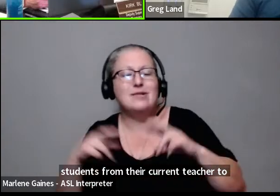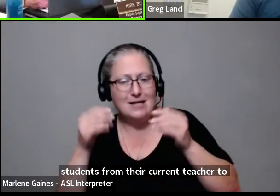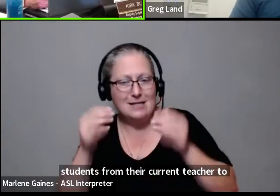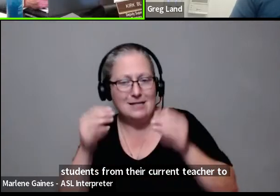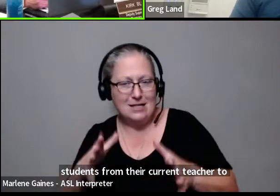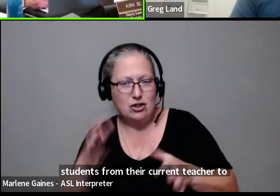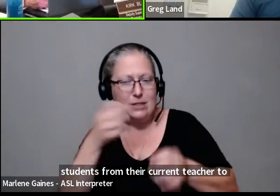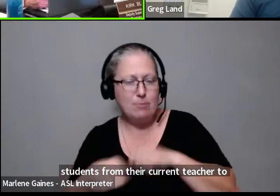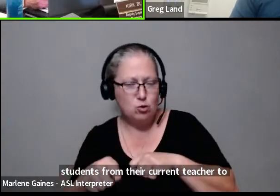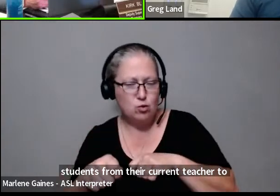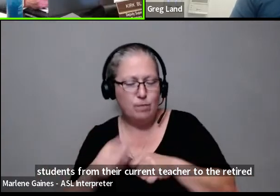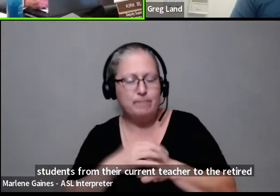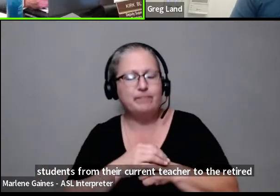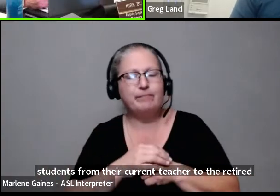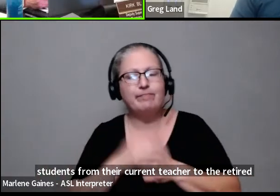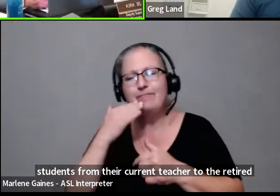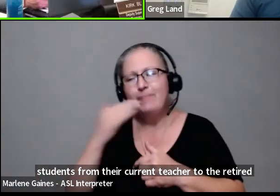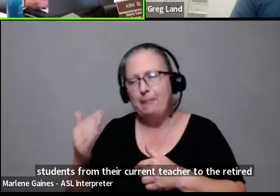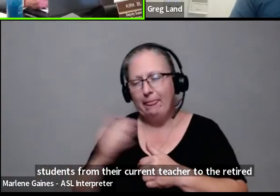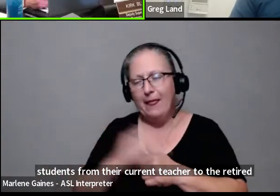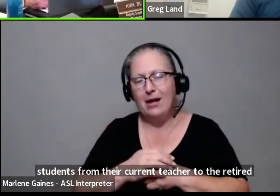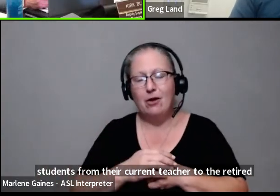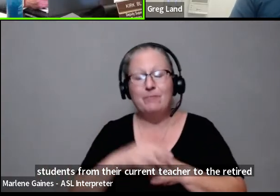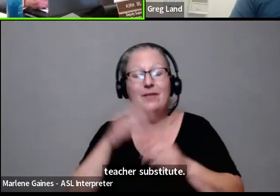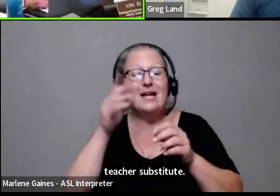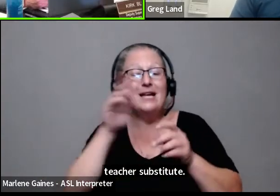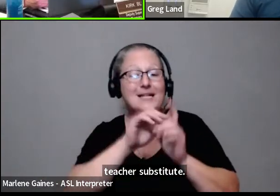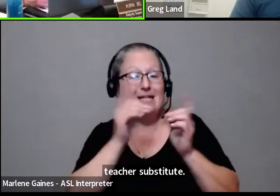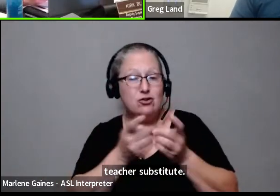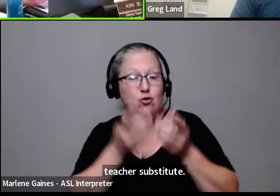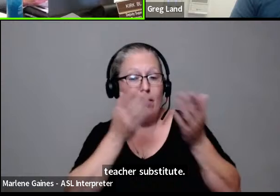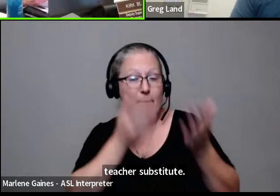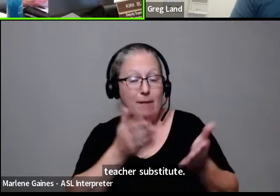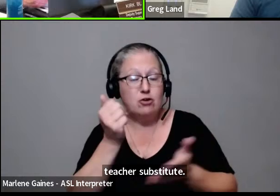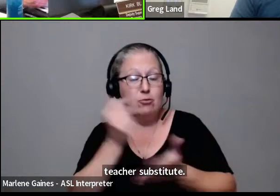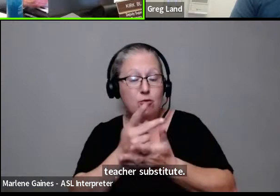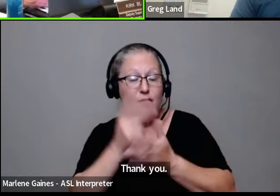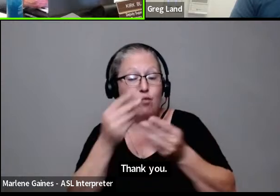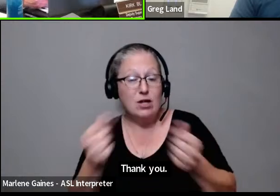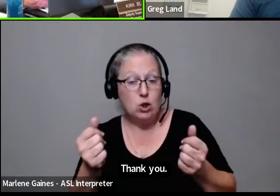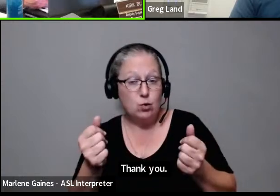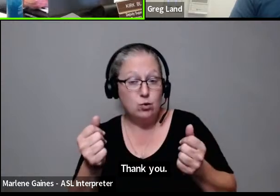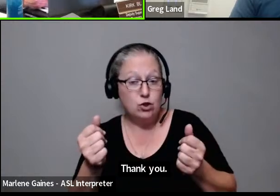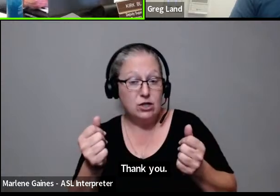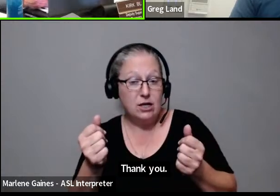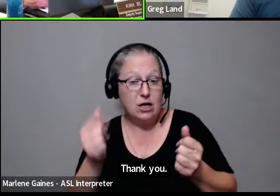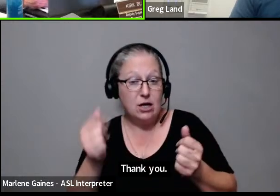teacher substitute. Thank you. Therefore, the district recommends approval of resolution